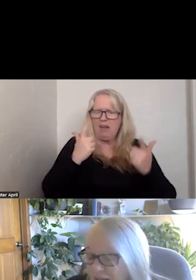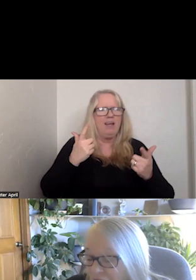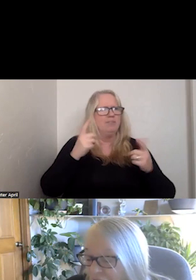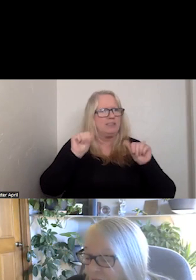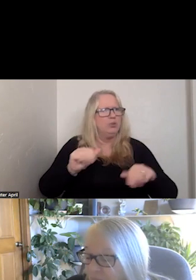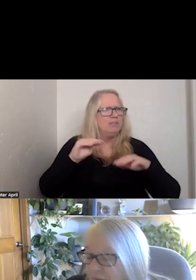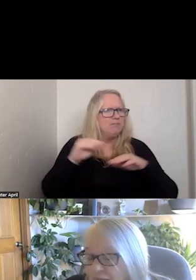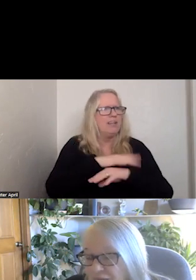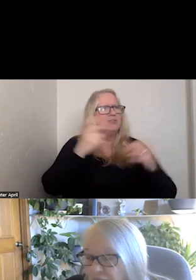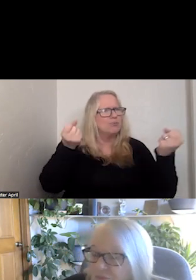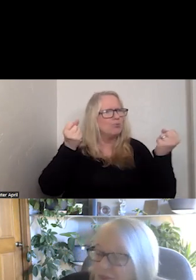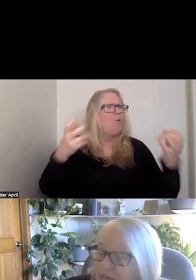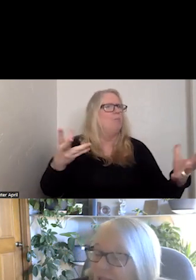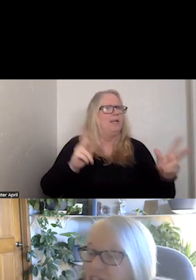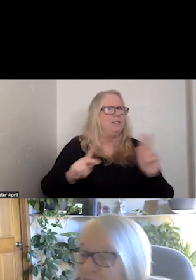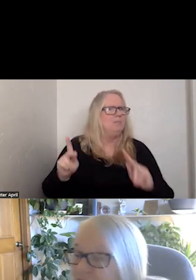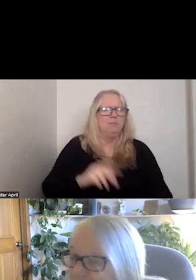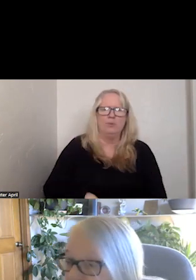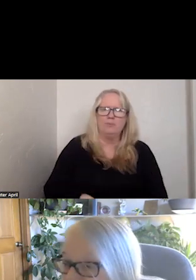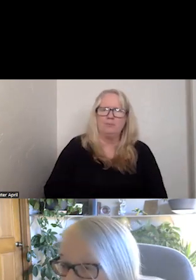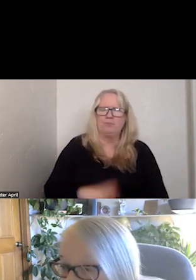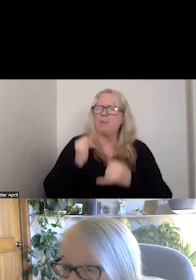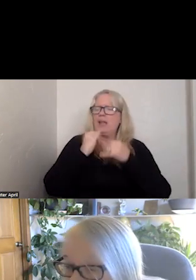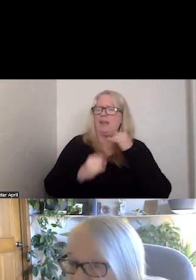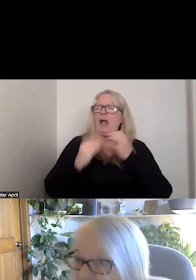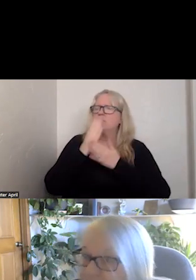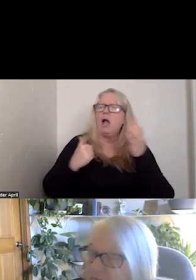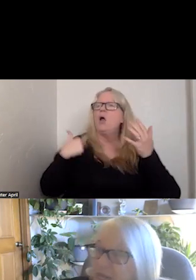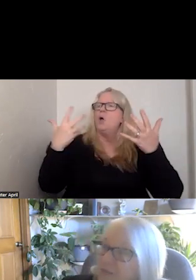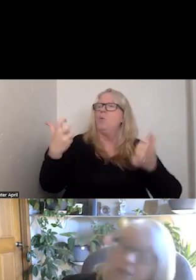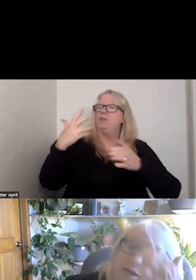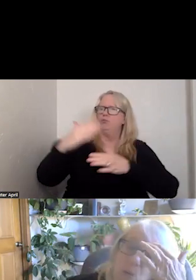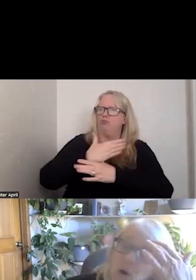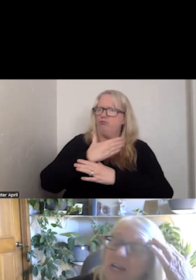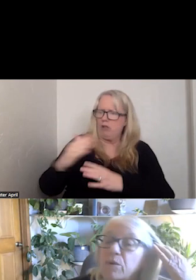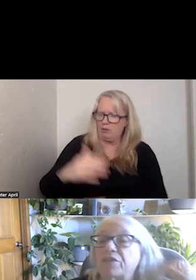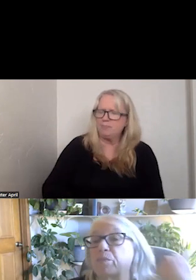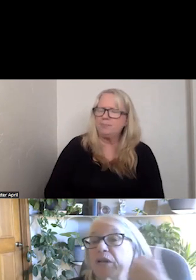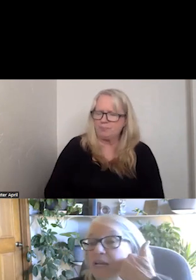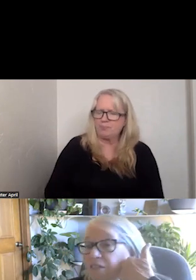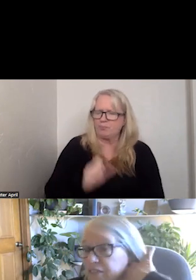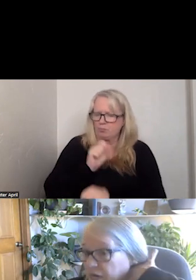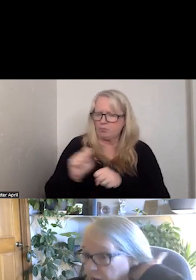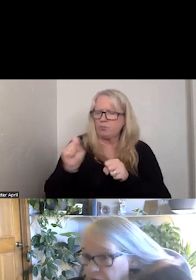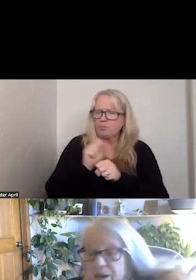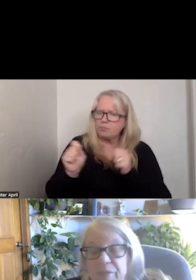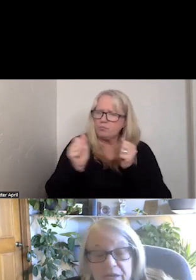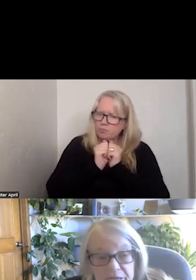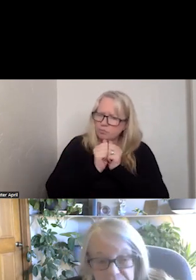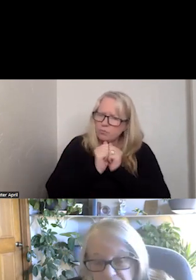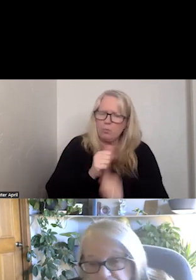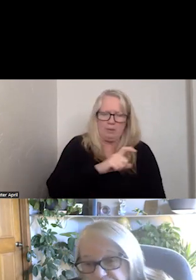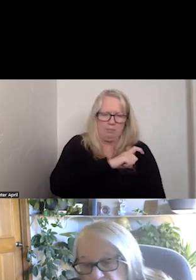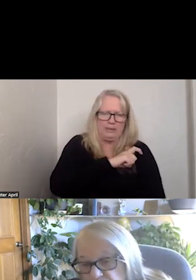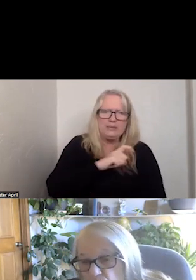people. The other thing, the last piece that I just like to share is that working with the police